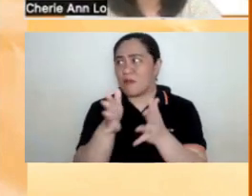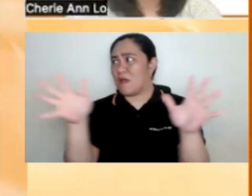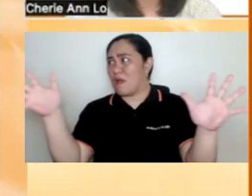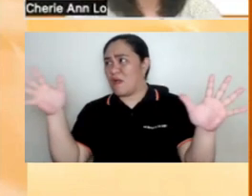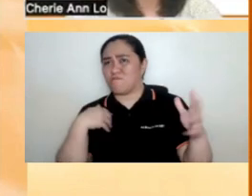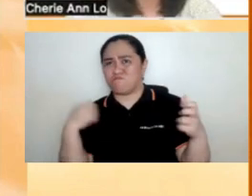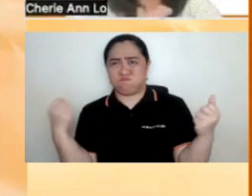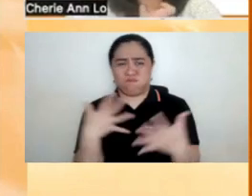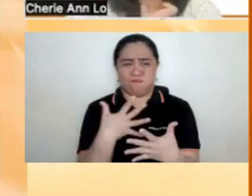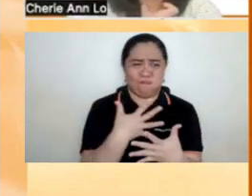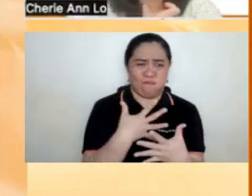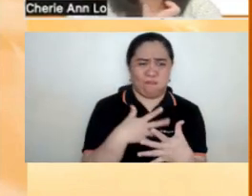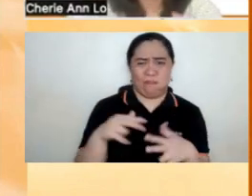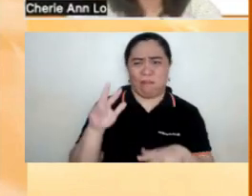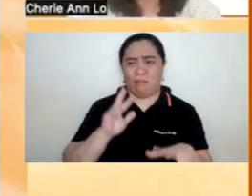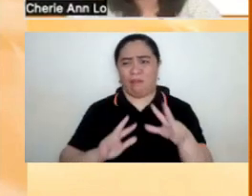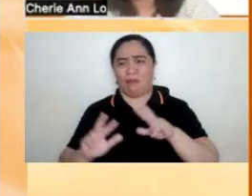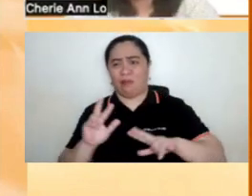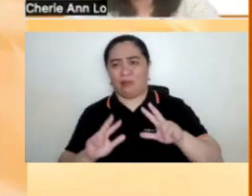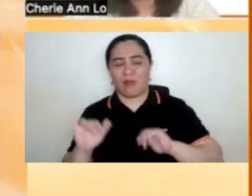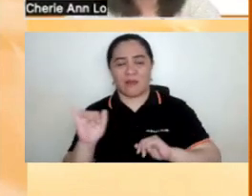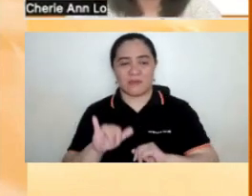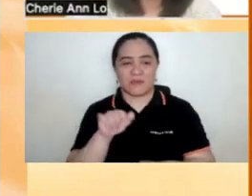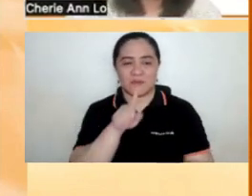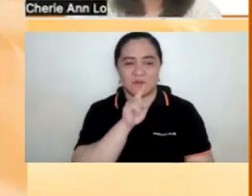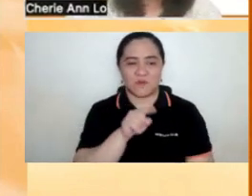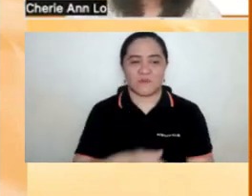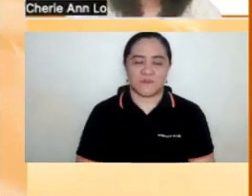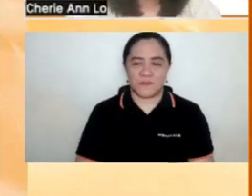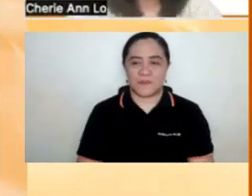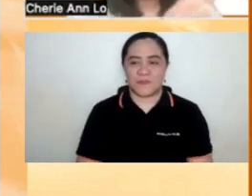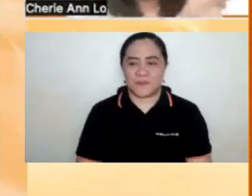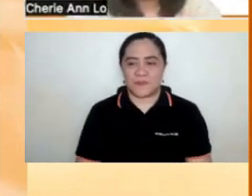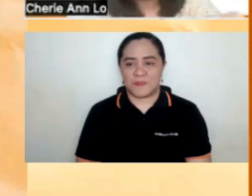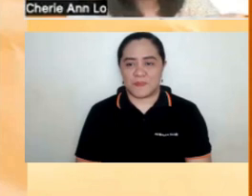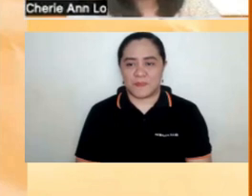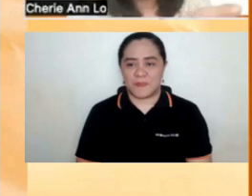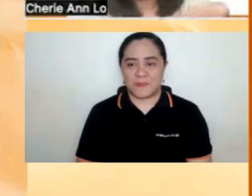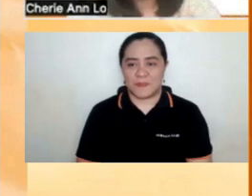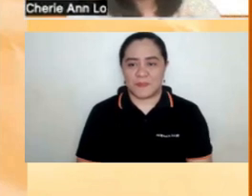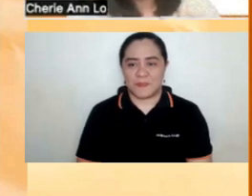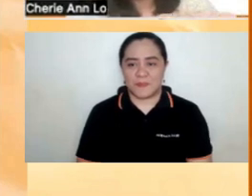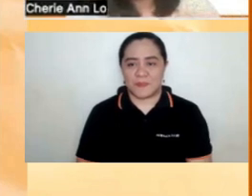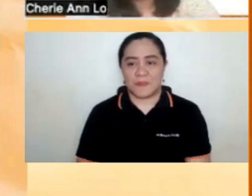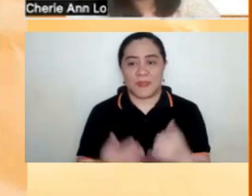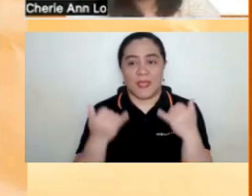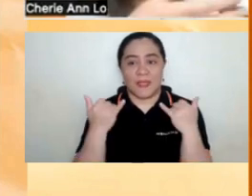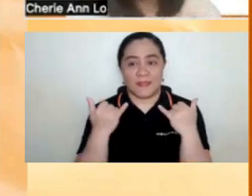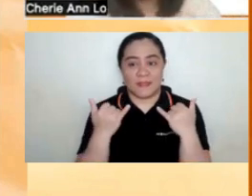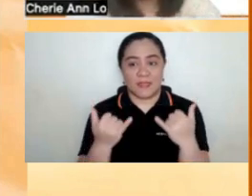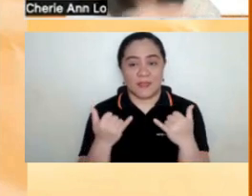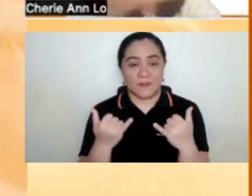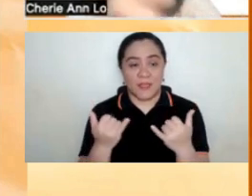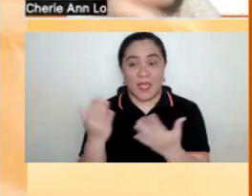Thinking that there's difficulty with escaping a situation. So what's the, even if,